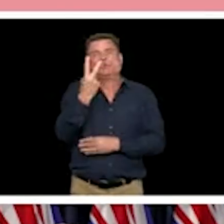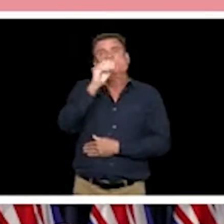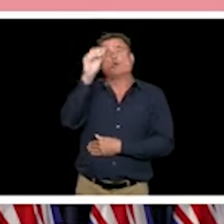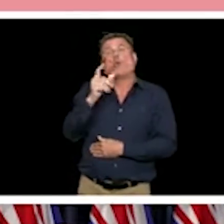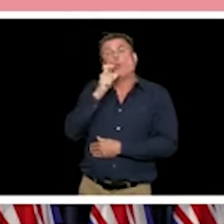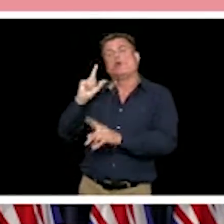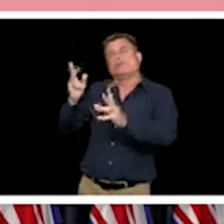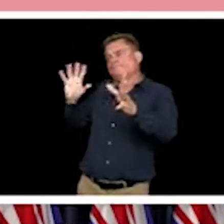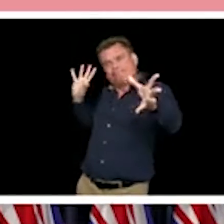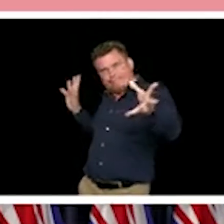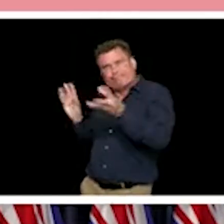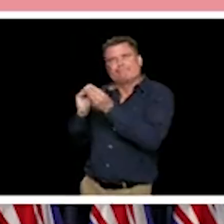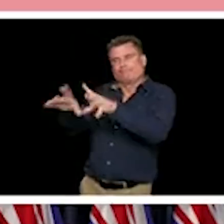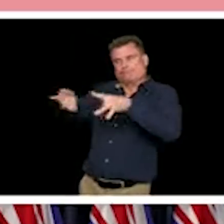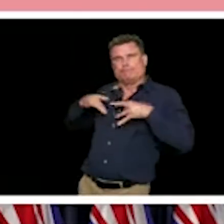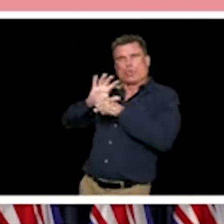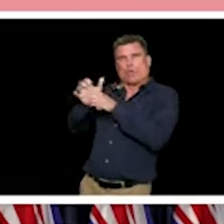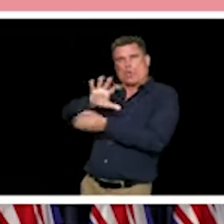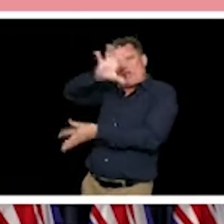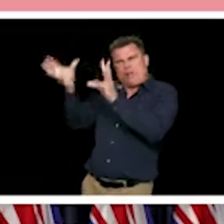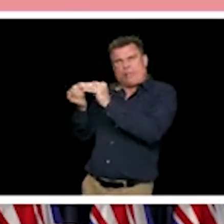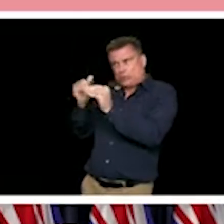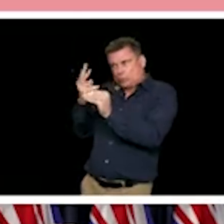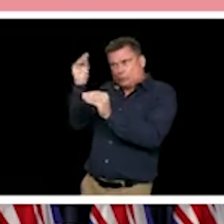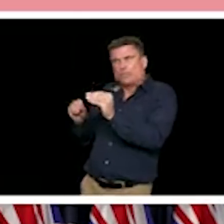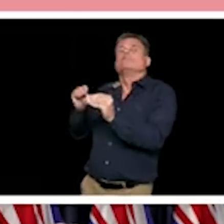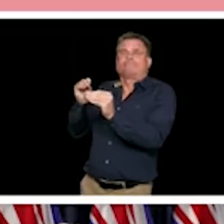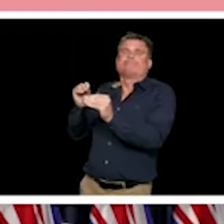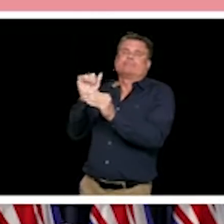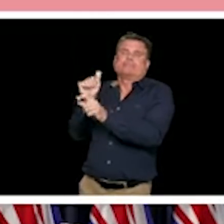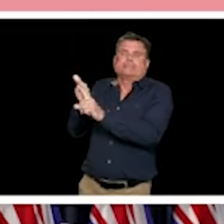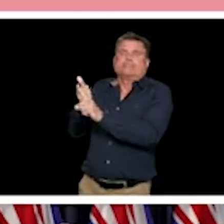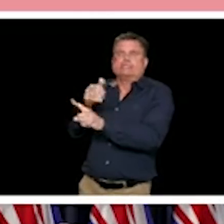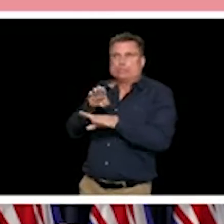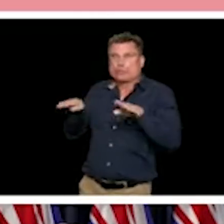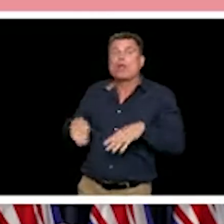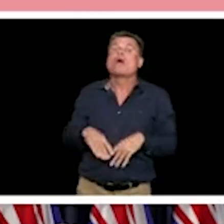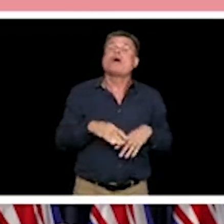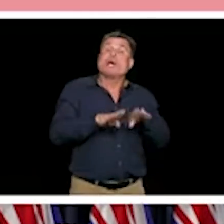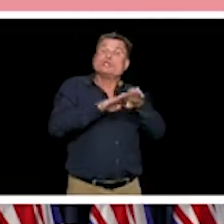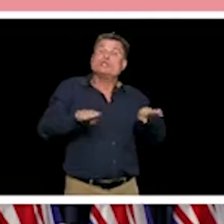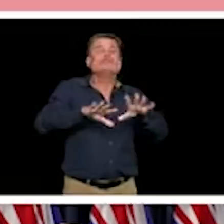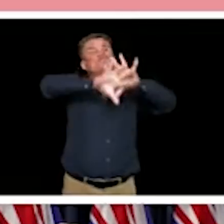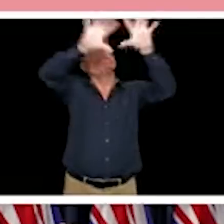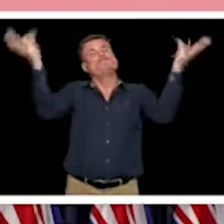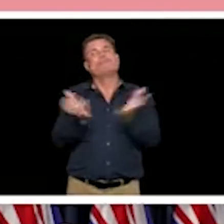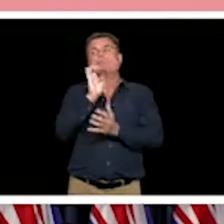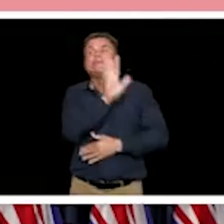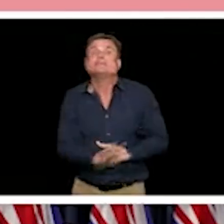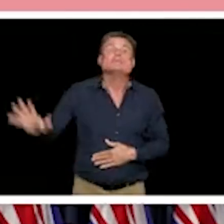our cases in the province, whereas children under the age of 10 are about 9% of our population. So